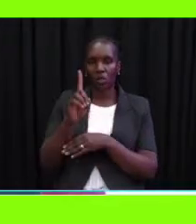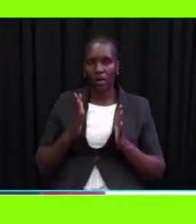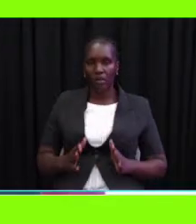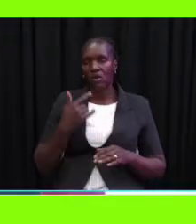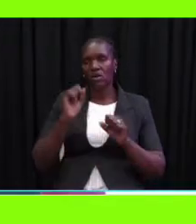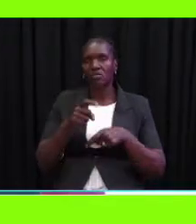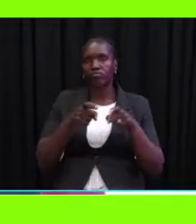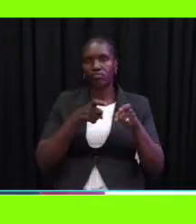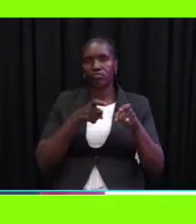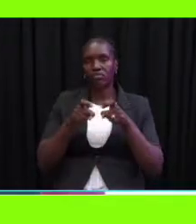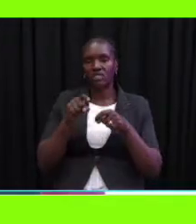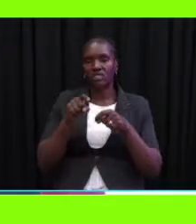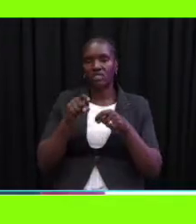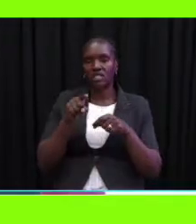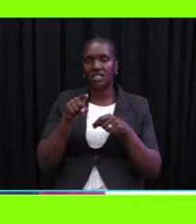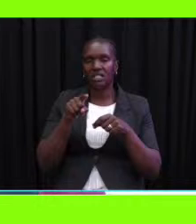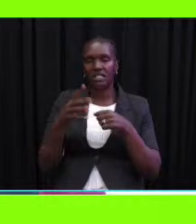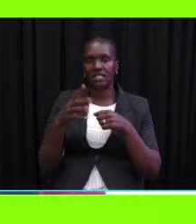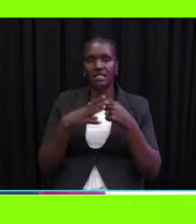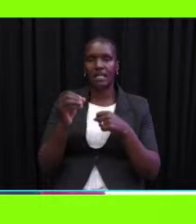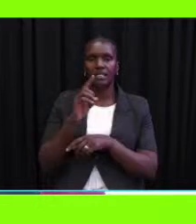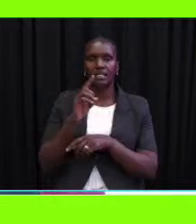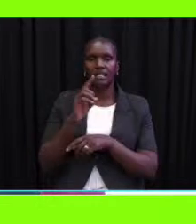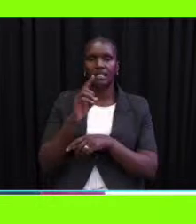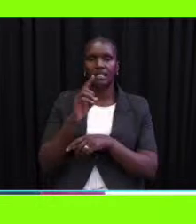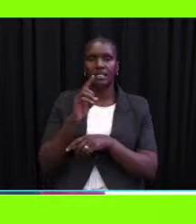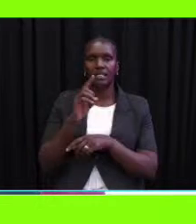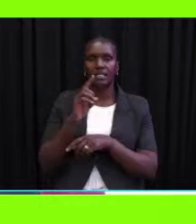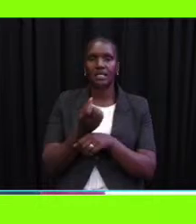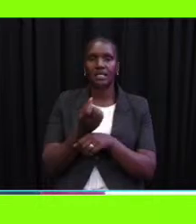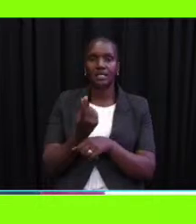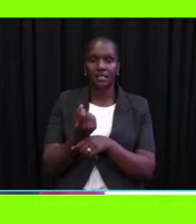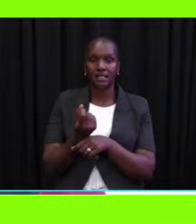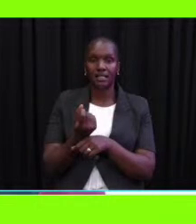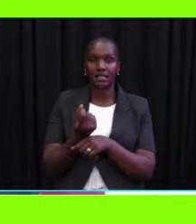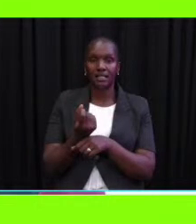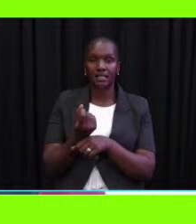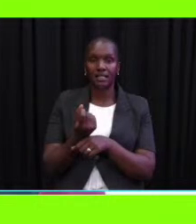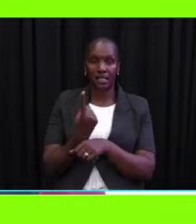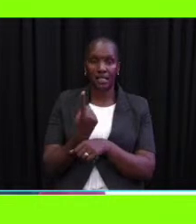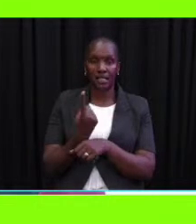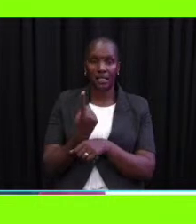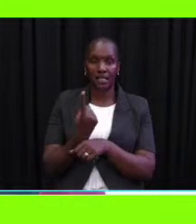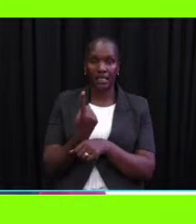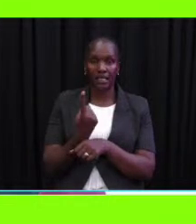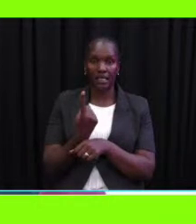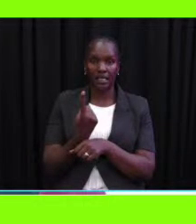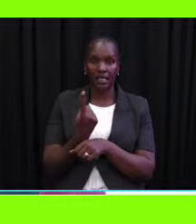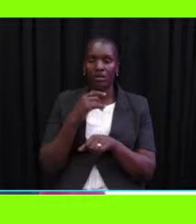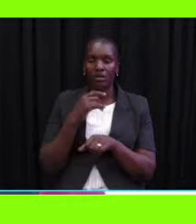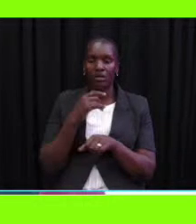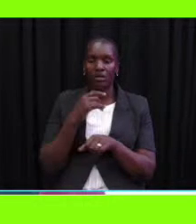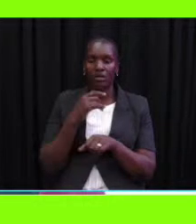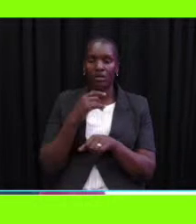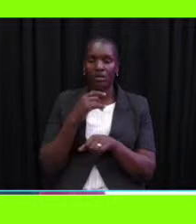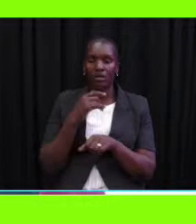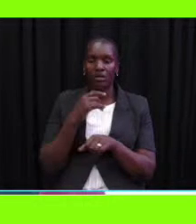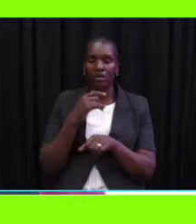seen, 1-man operation, it's 90 seconds. I'm pushing for time, so I just want to show you the last video.